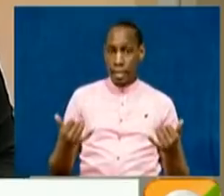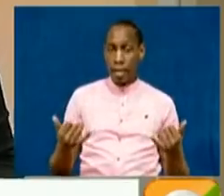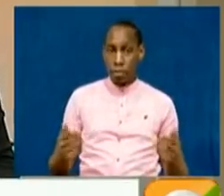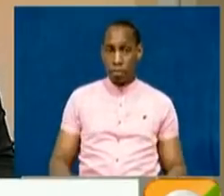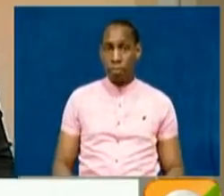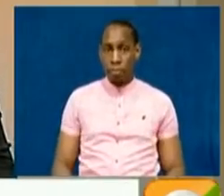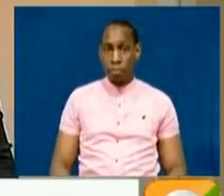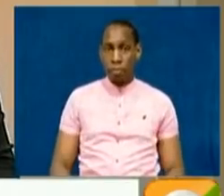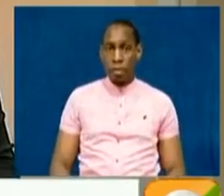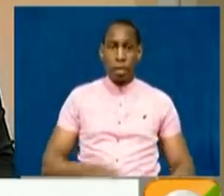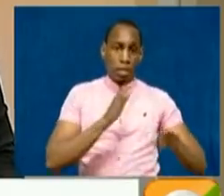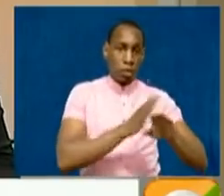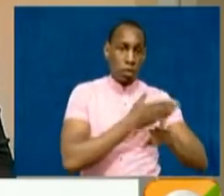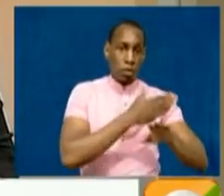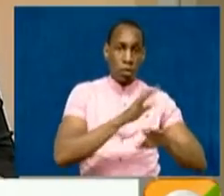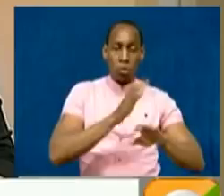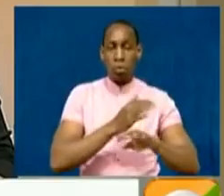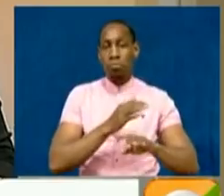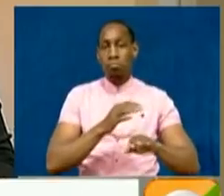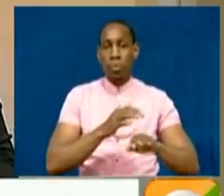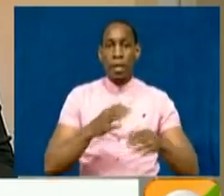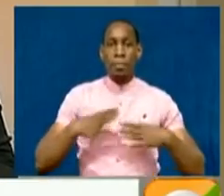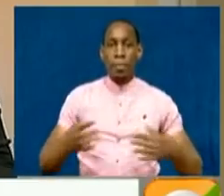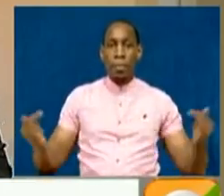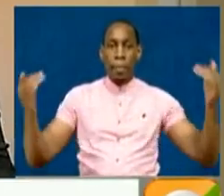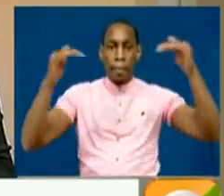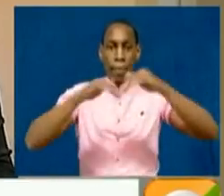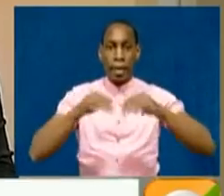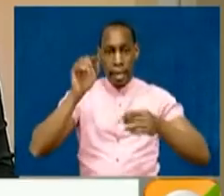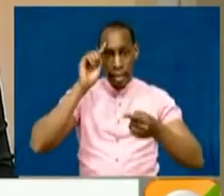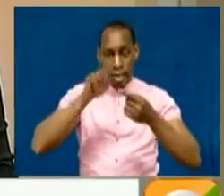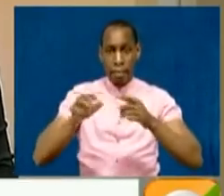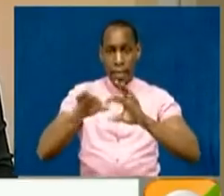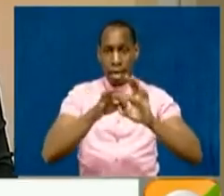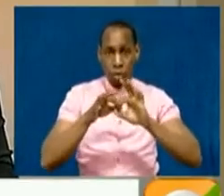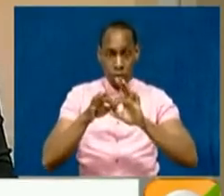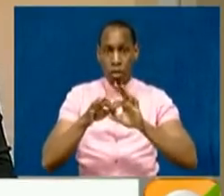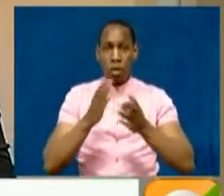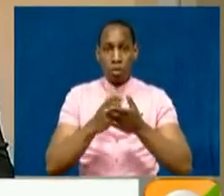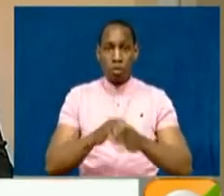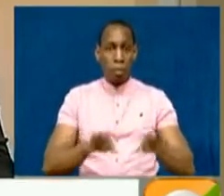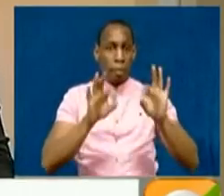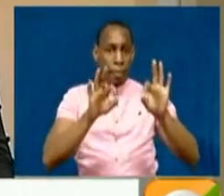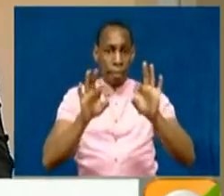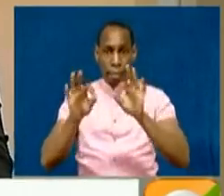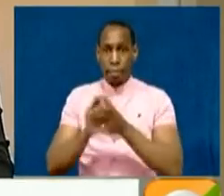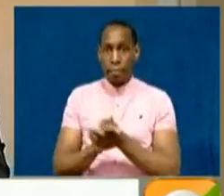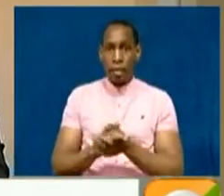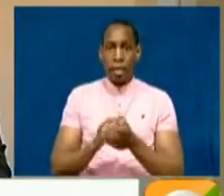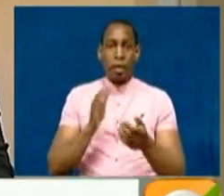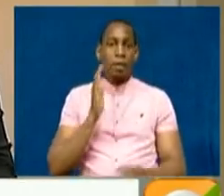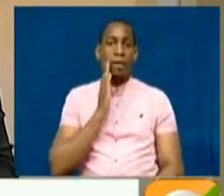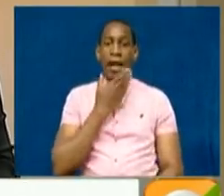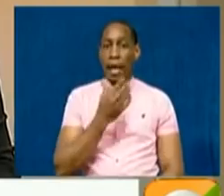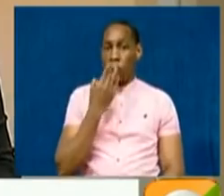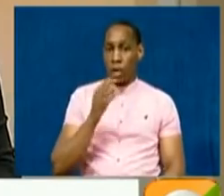From what they wore to the songs they played, attendees of the Azimio La Umoja convention were a colorful lot. Orange